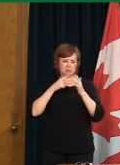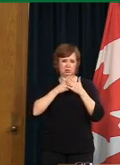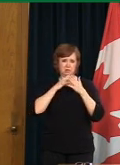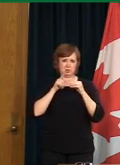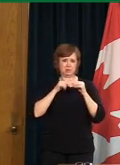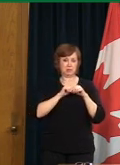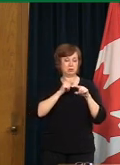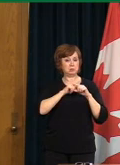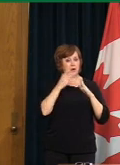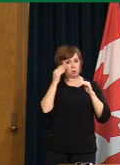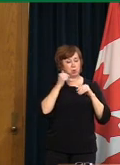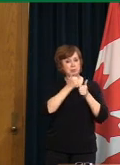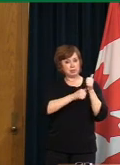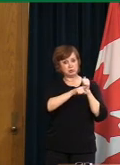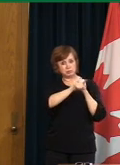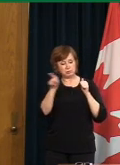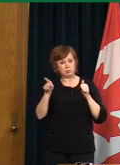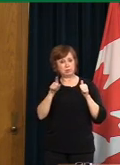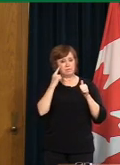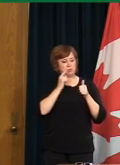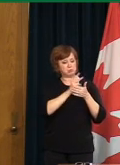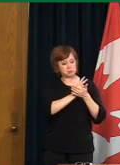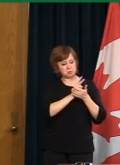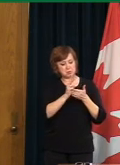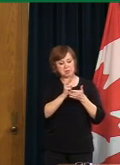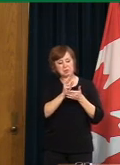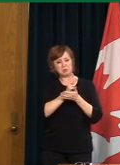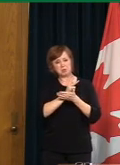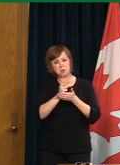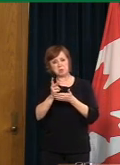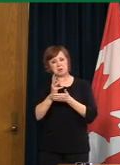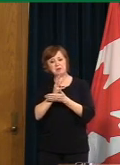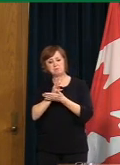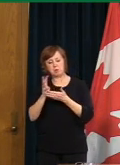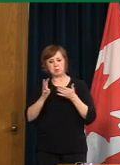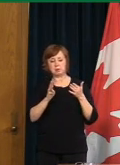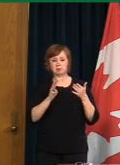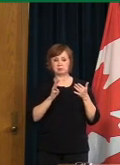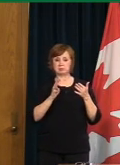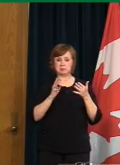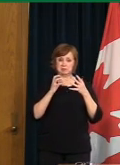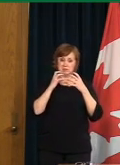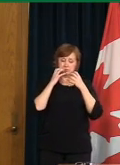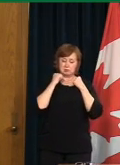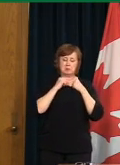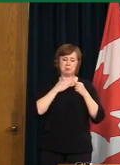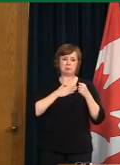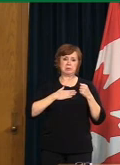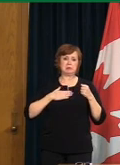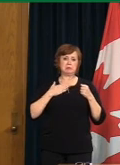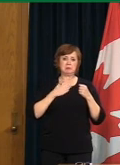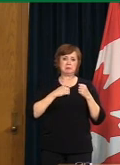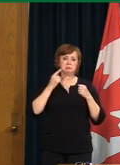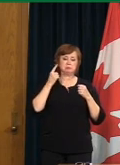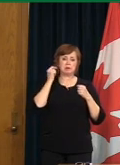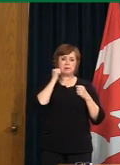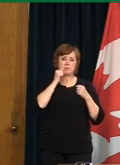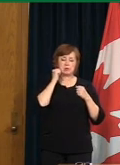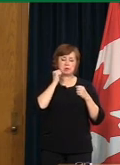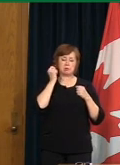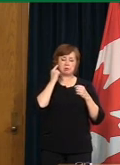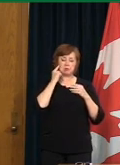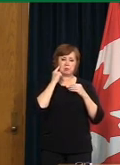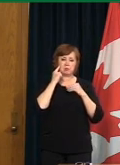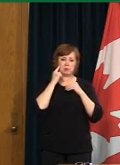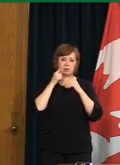to 4 to 6 weeks gives this topic some very serious thought each and every day, because this is